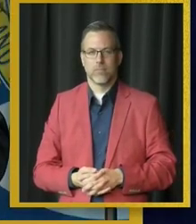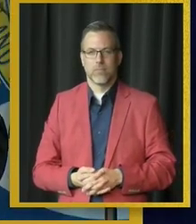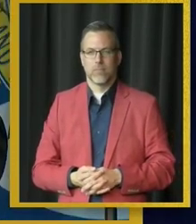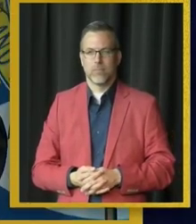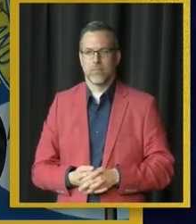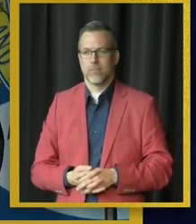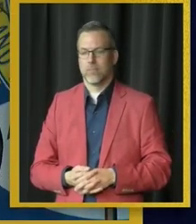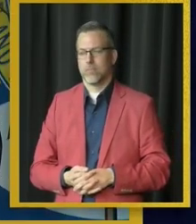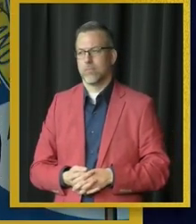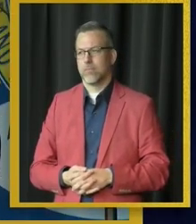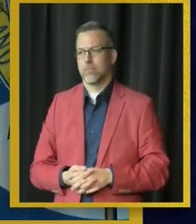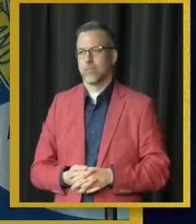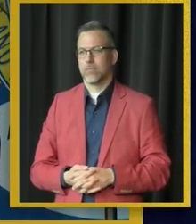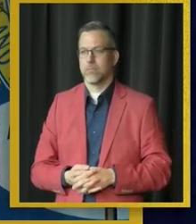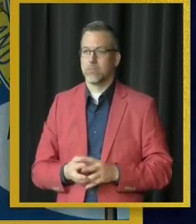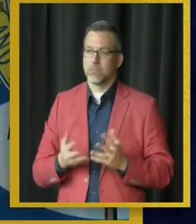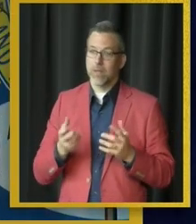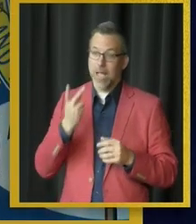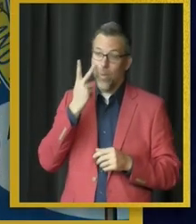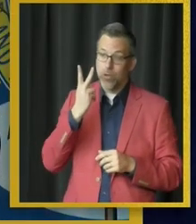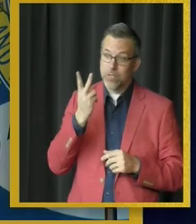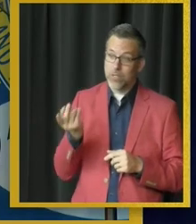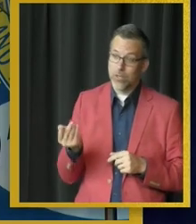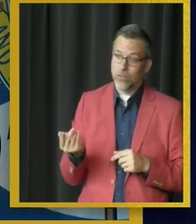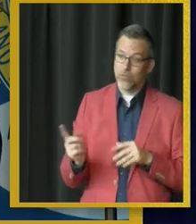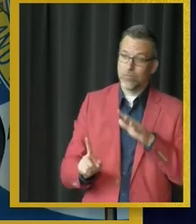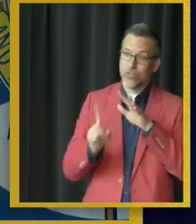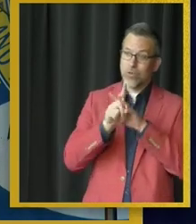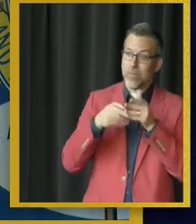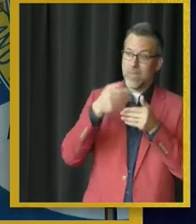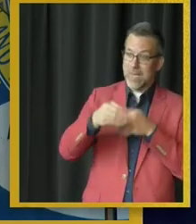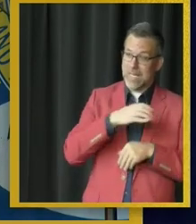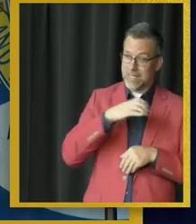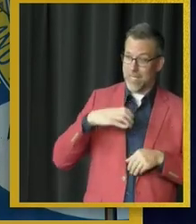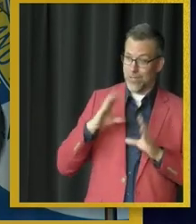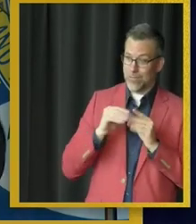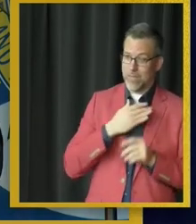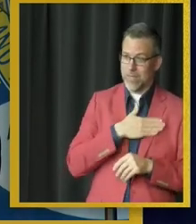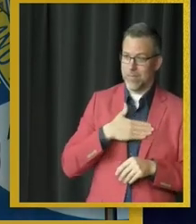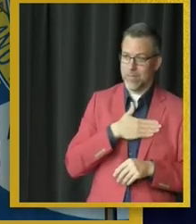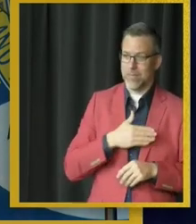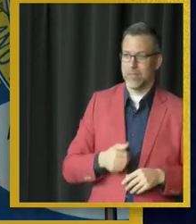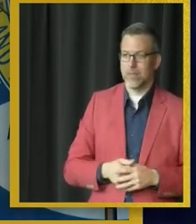And I'd like to see you come to the next council meeting, please.